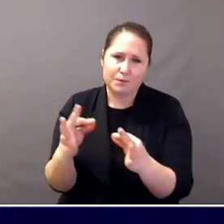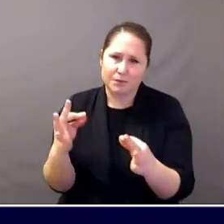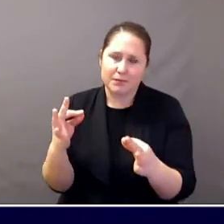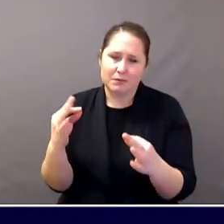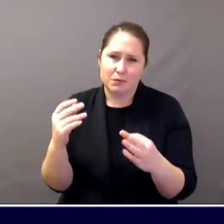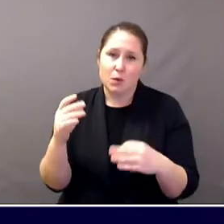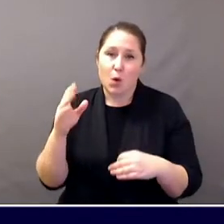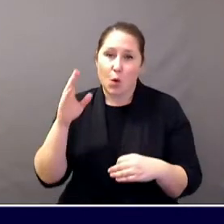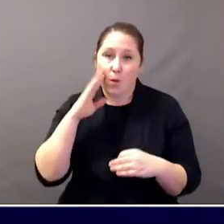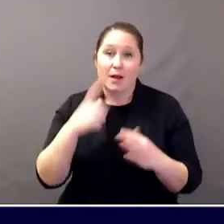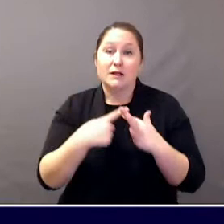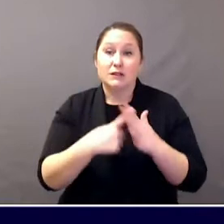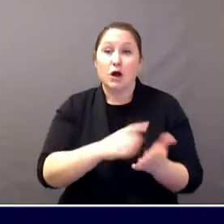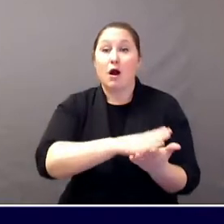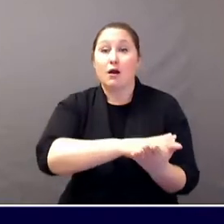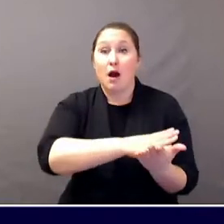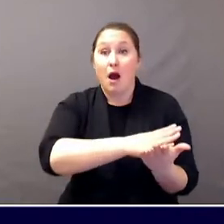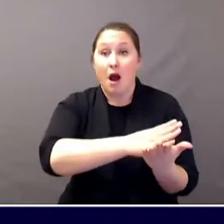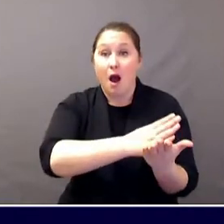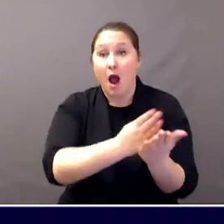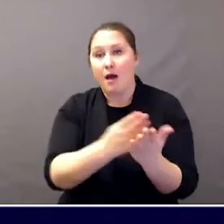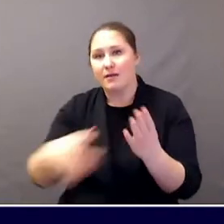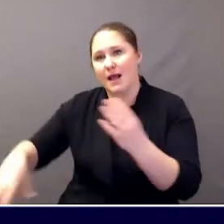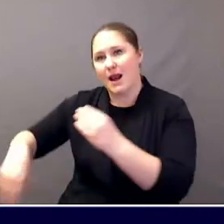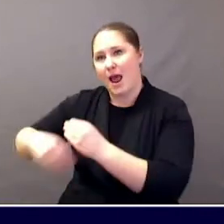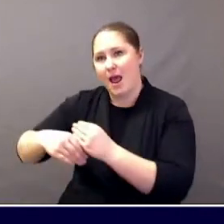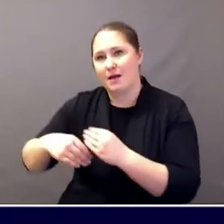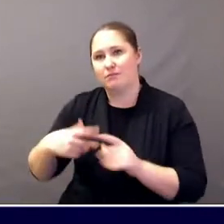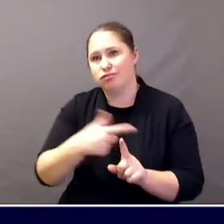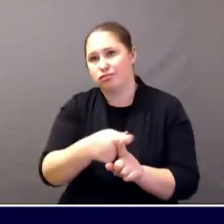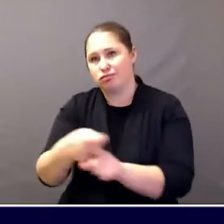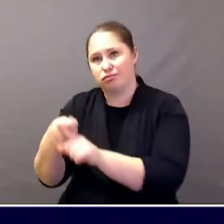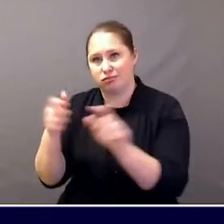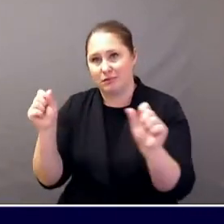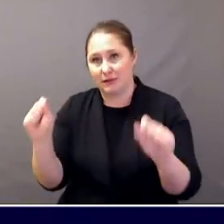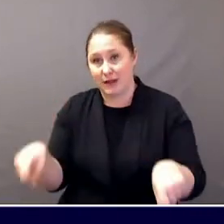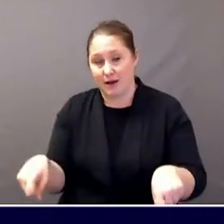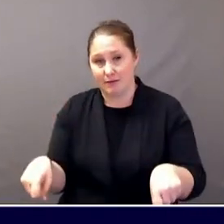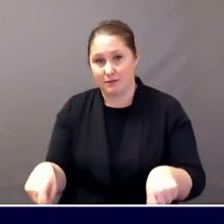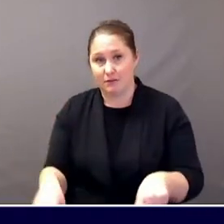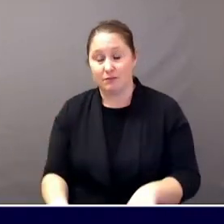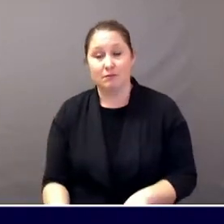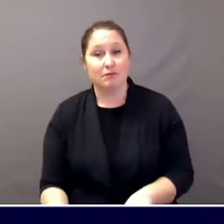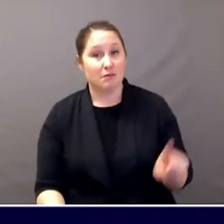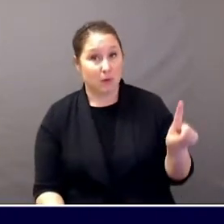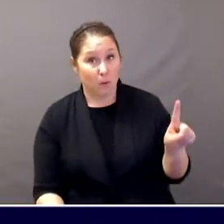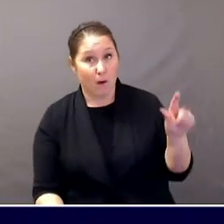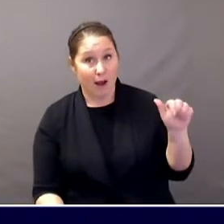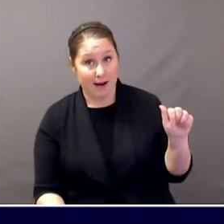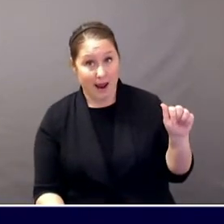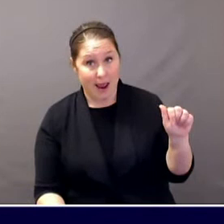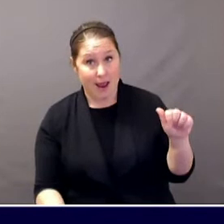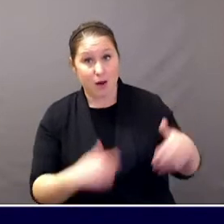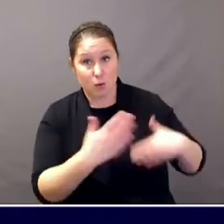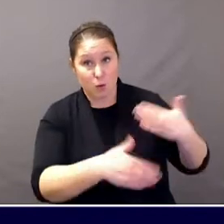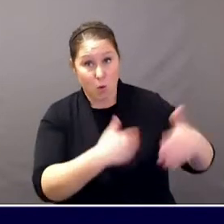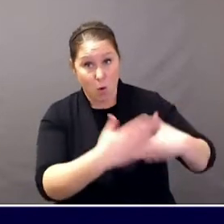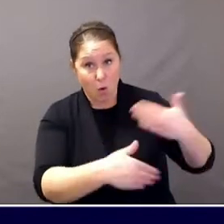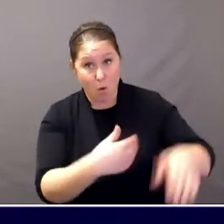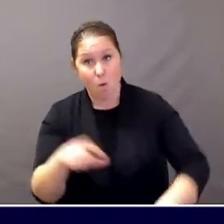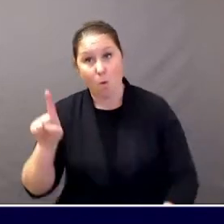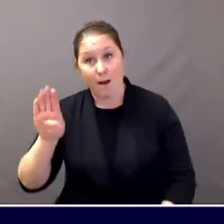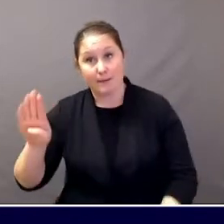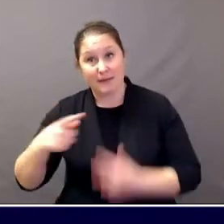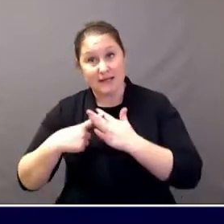phase-in approach. Okay, and 1B can start while 1A is still underway? To the extent that